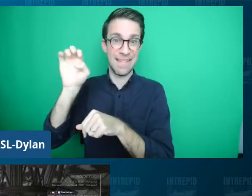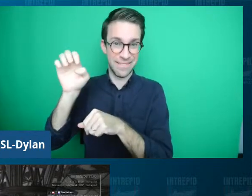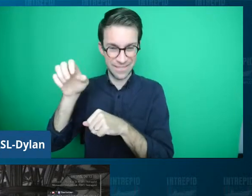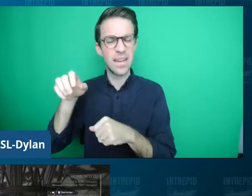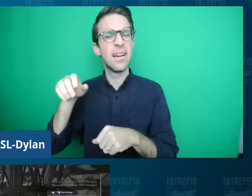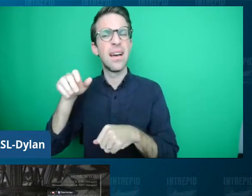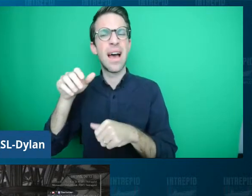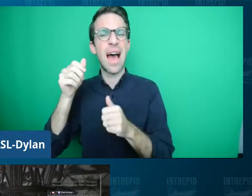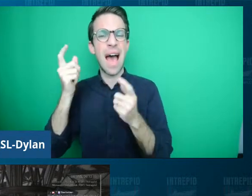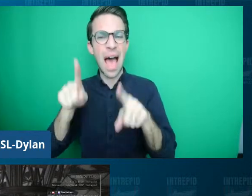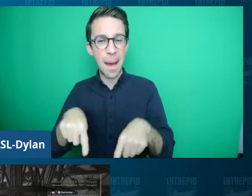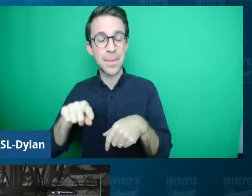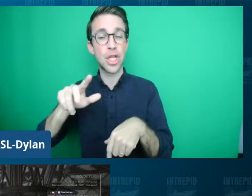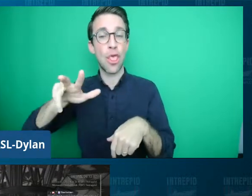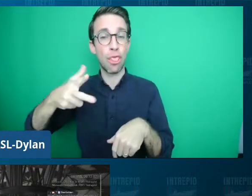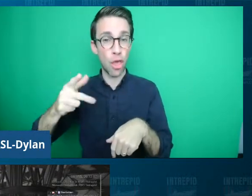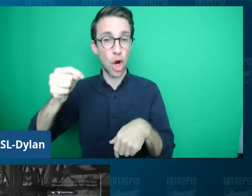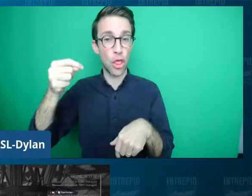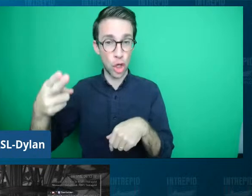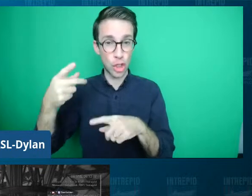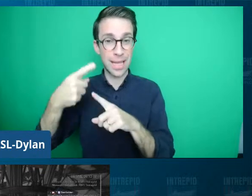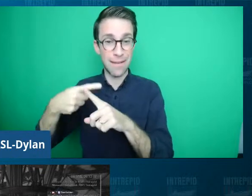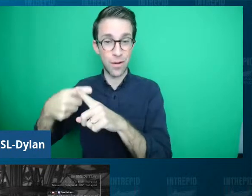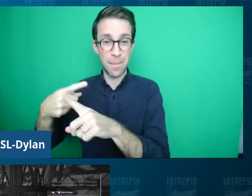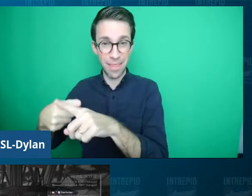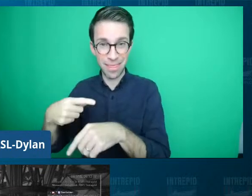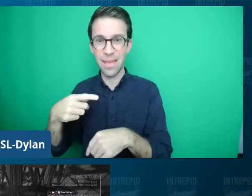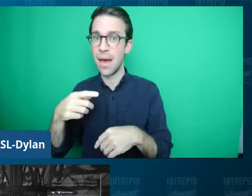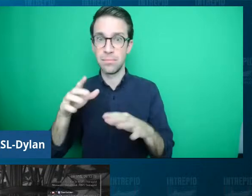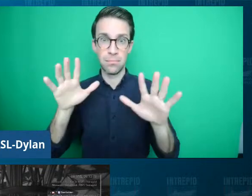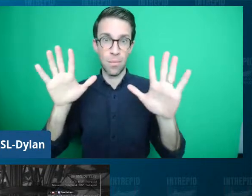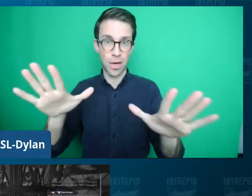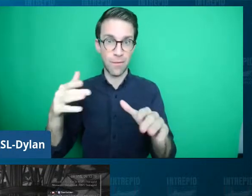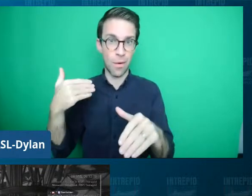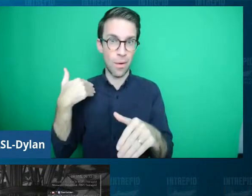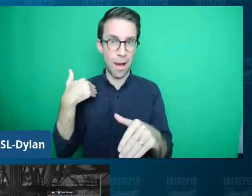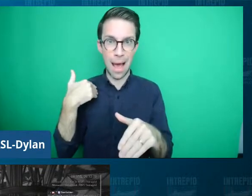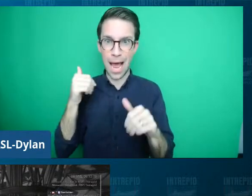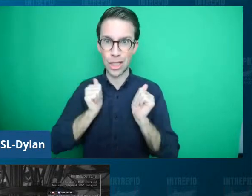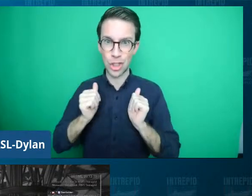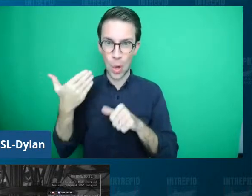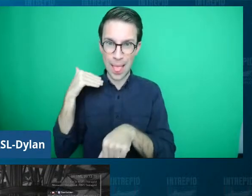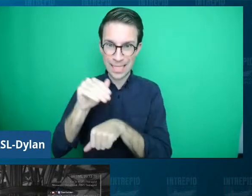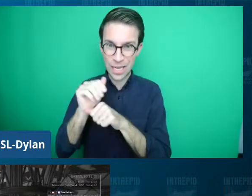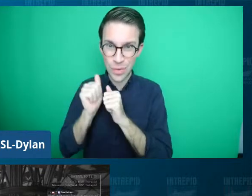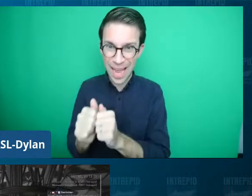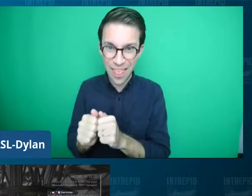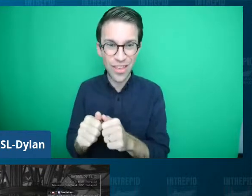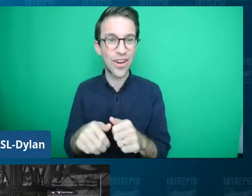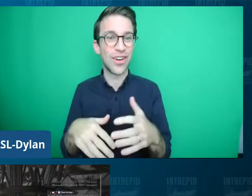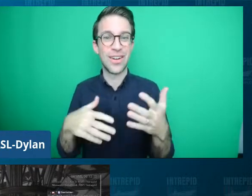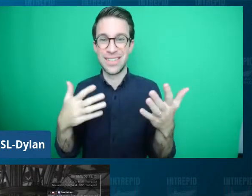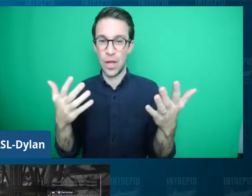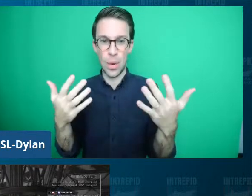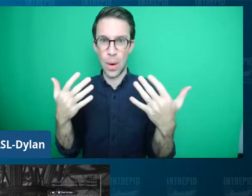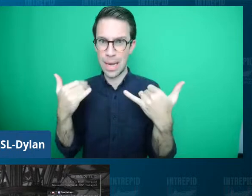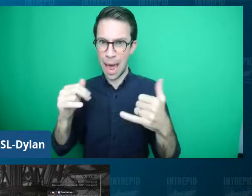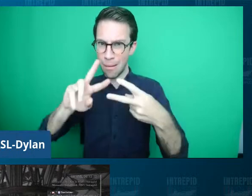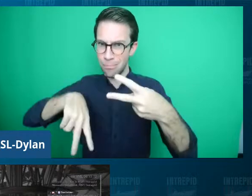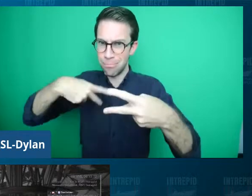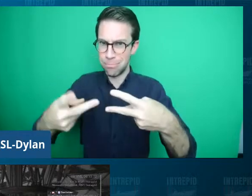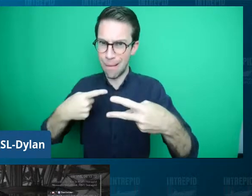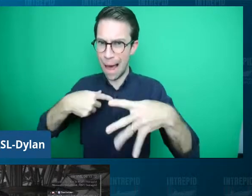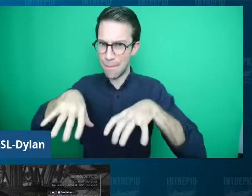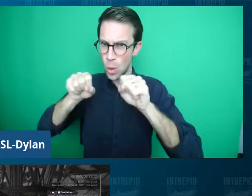third Thursday of every month. And it was wonderful. We had a show last night together, and We now did. here I am hosting you. Look at this. I